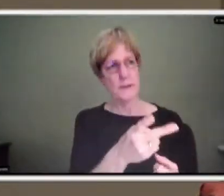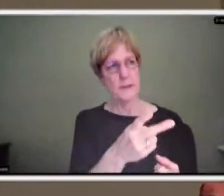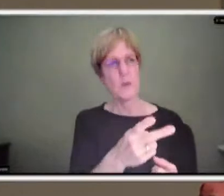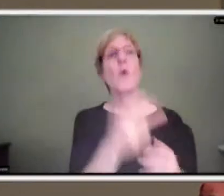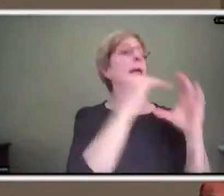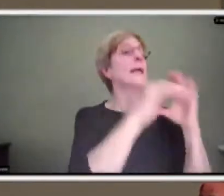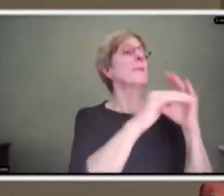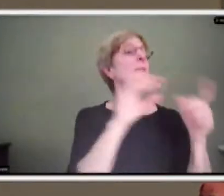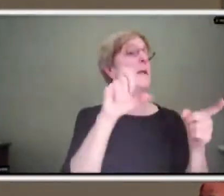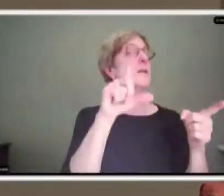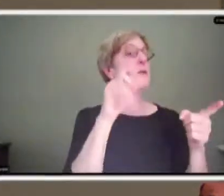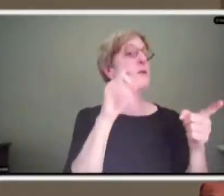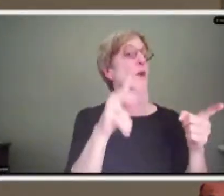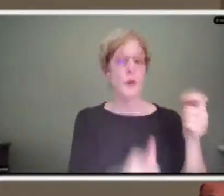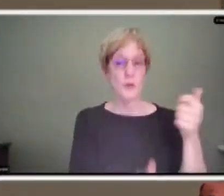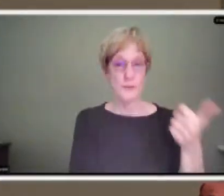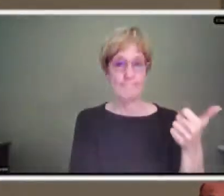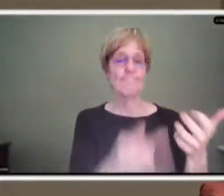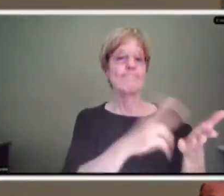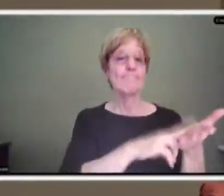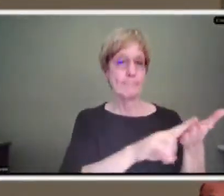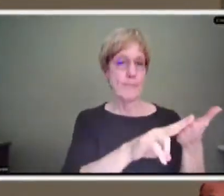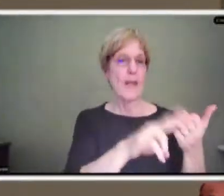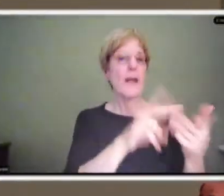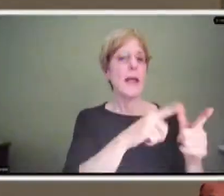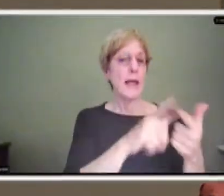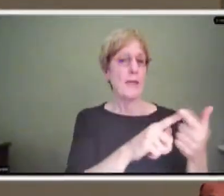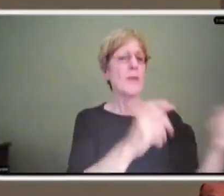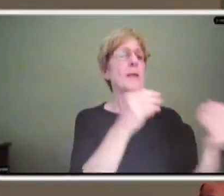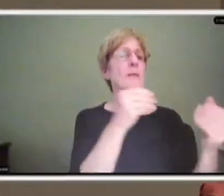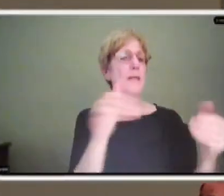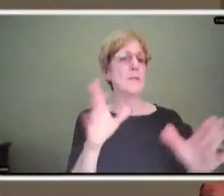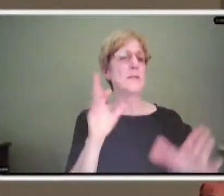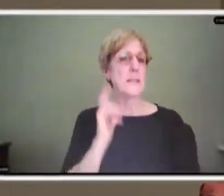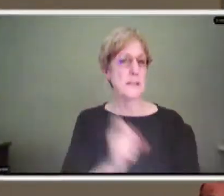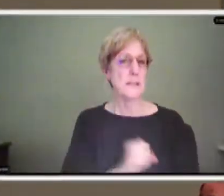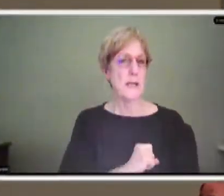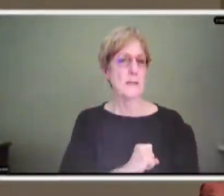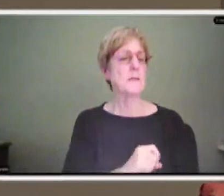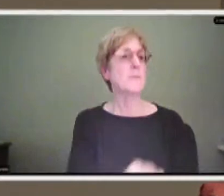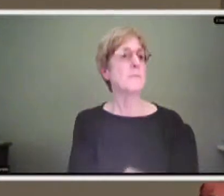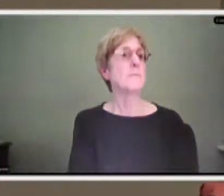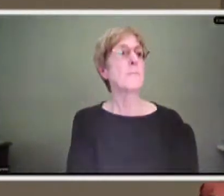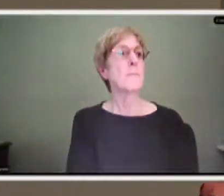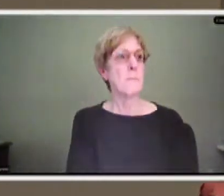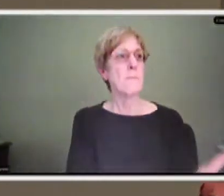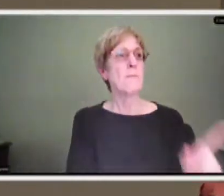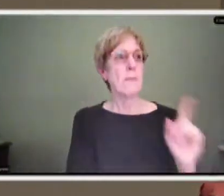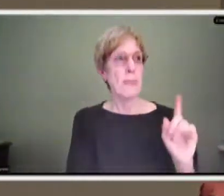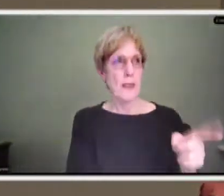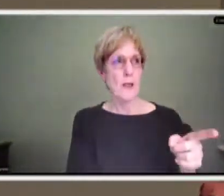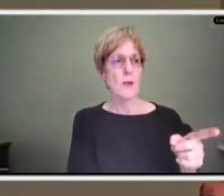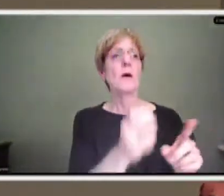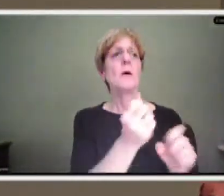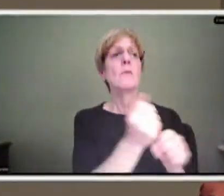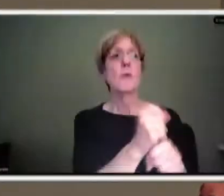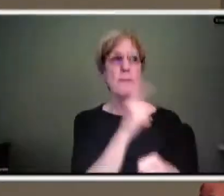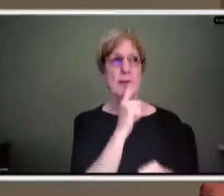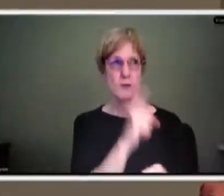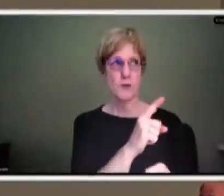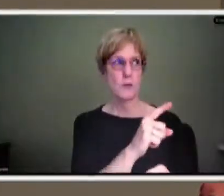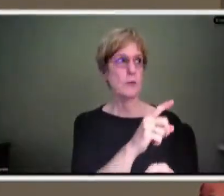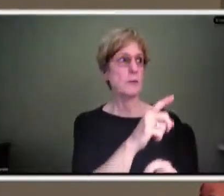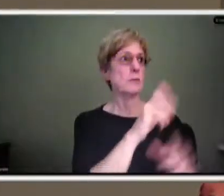clerk, yeah, and then we'll get a copy. And you can make sure, we will make sure you get her contact